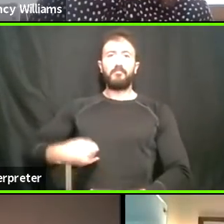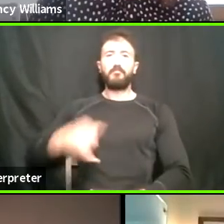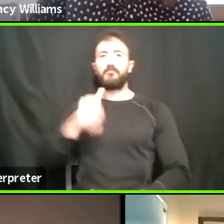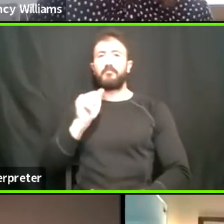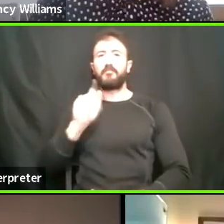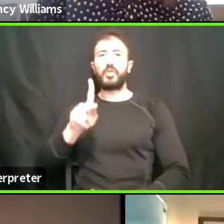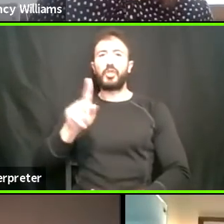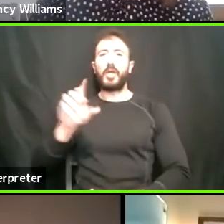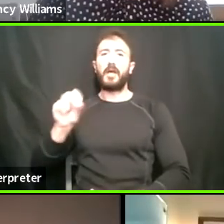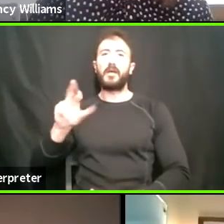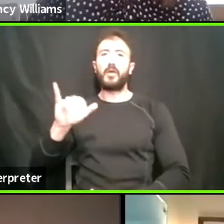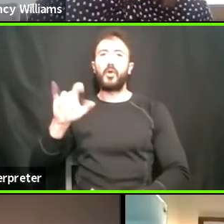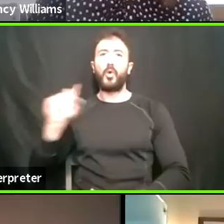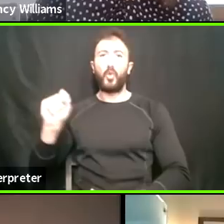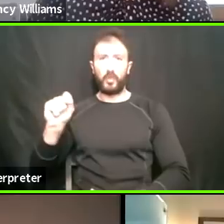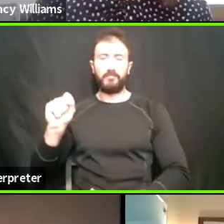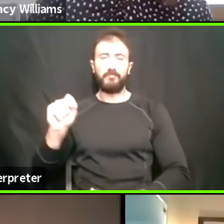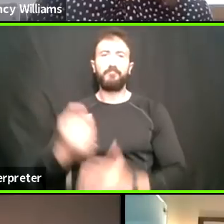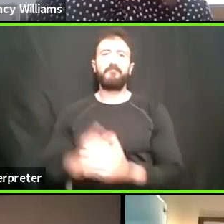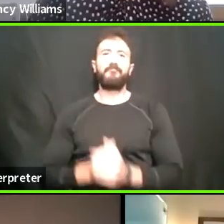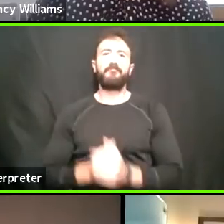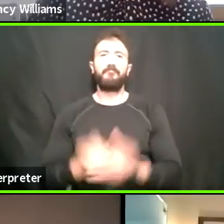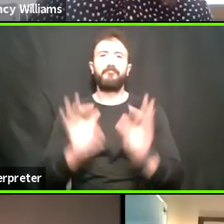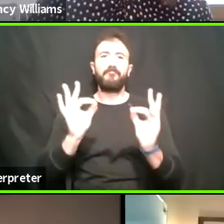welcome, Jack.